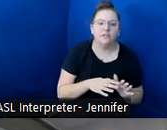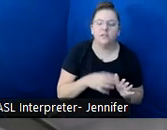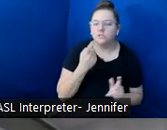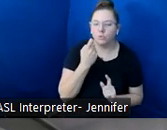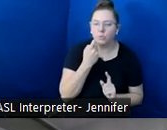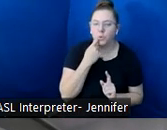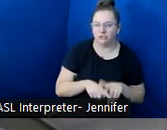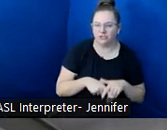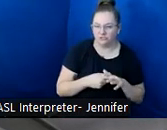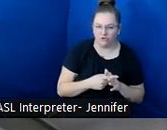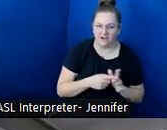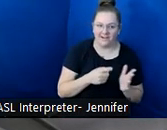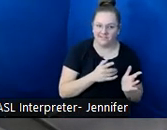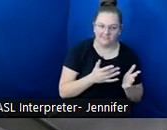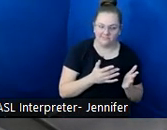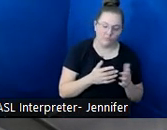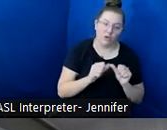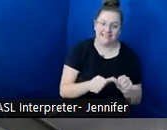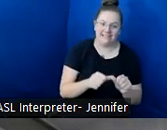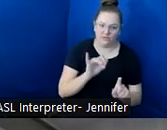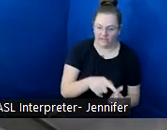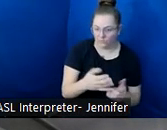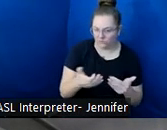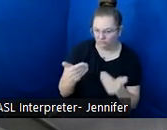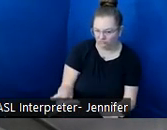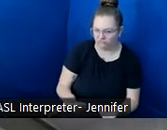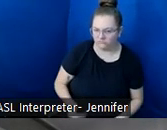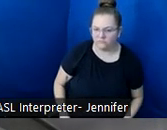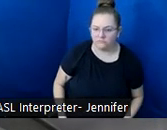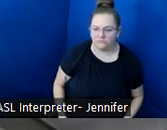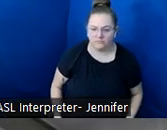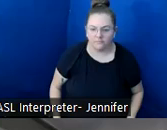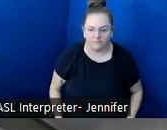kicking off right here, or continuing here.